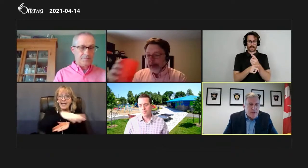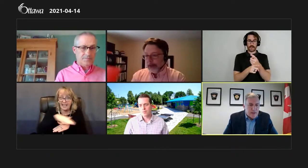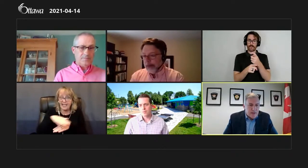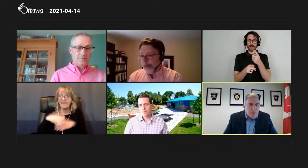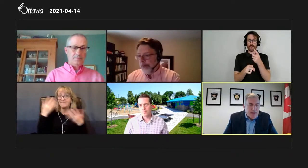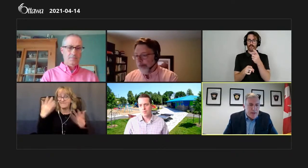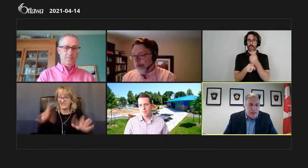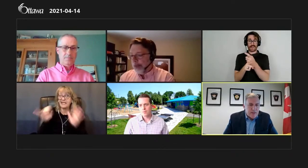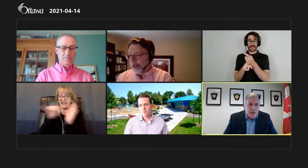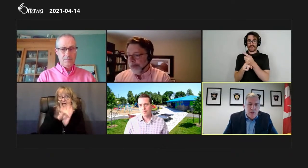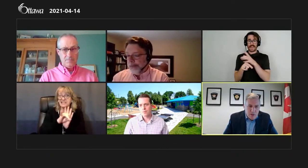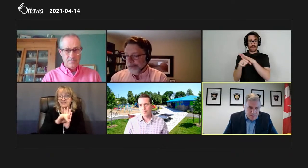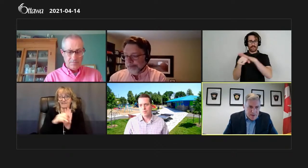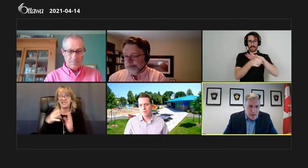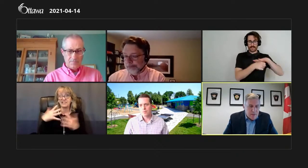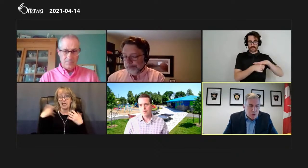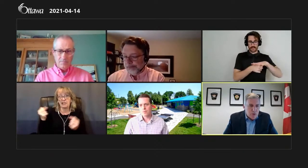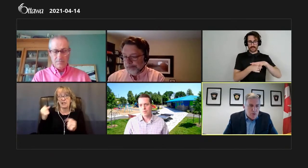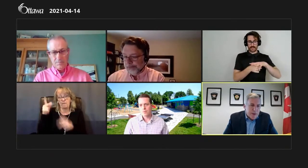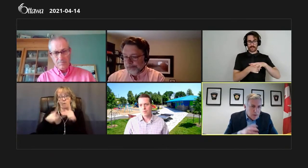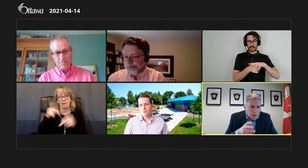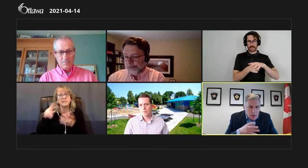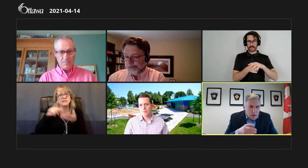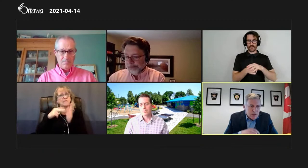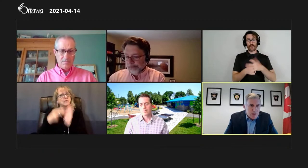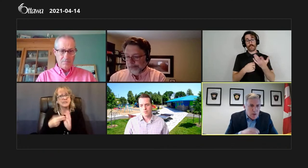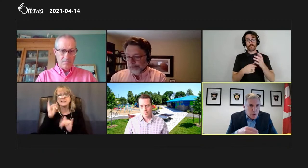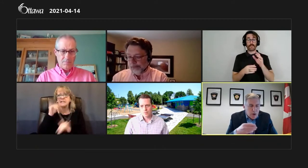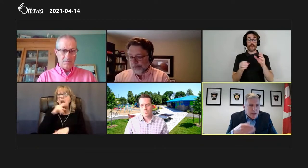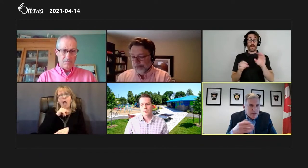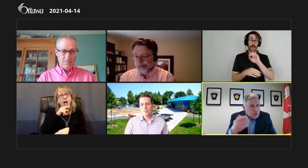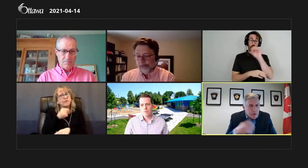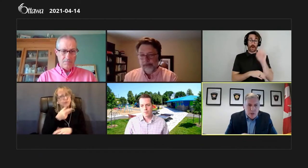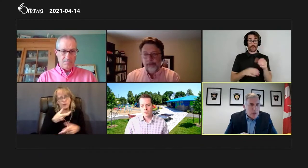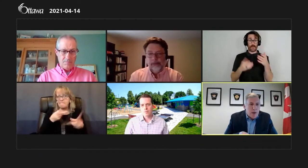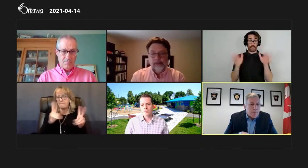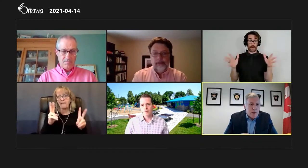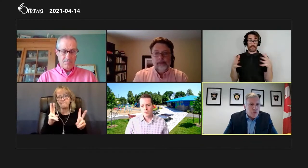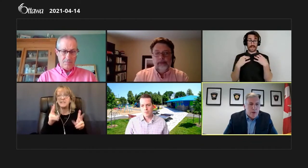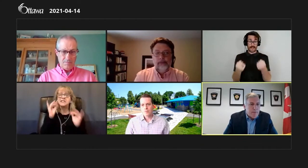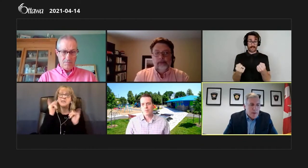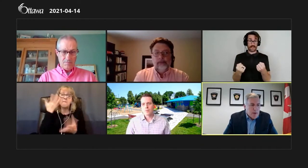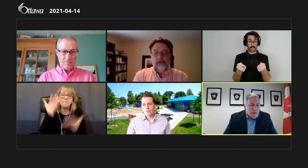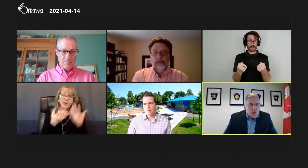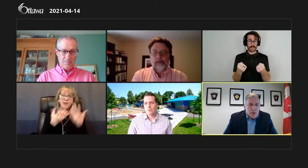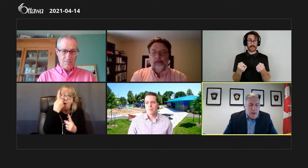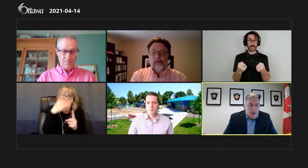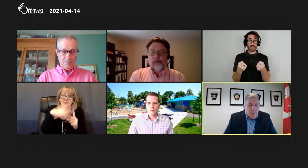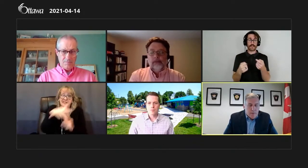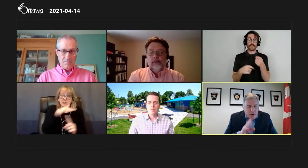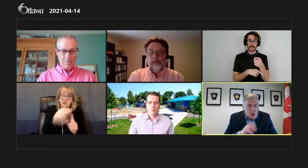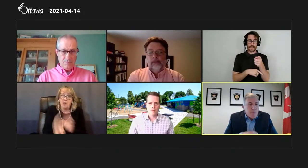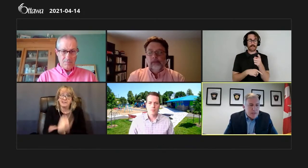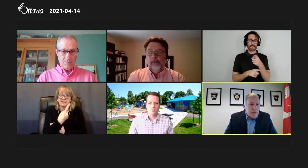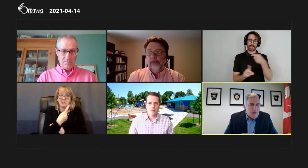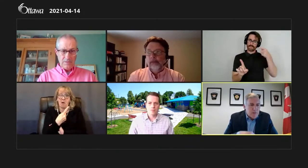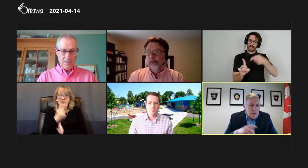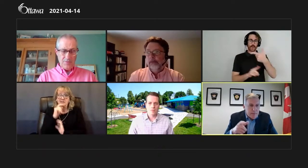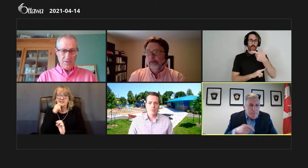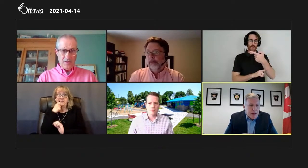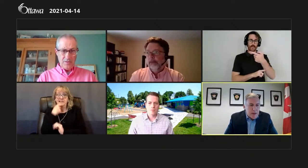wards, so Ottawa Public Health has identified 21 specific wards.